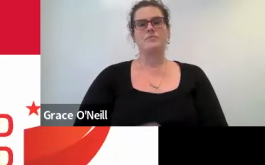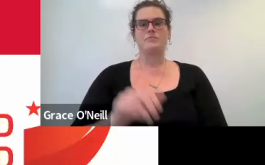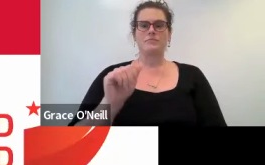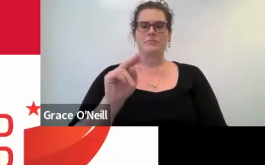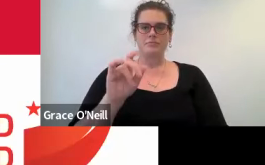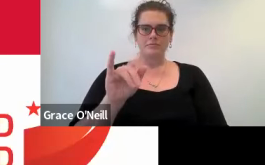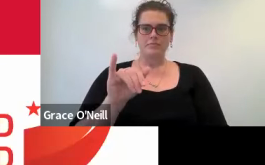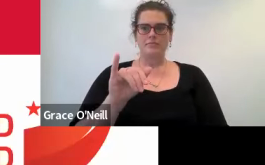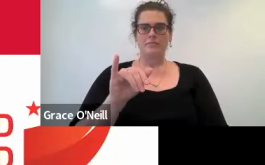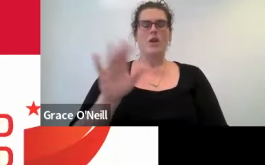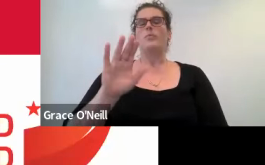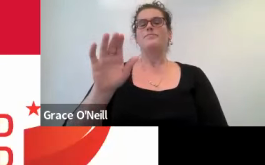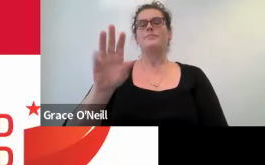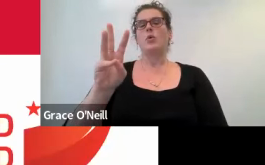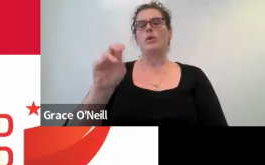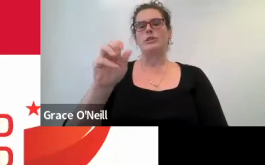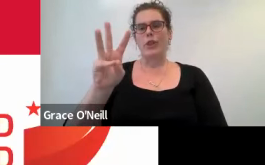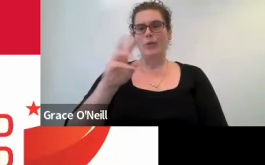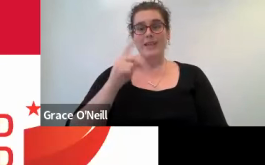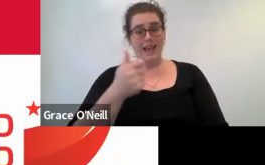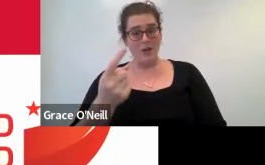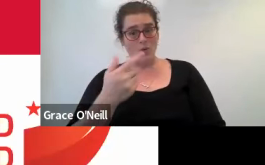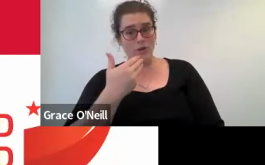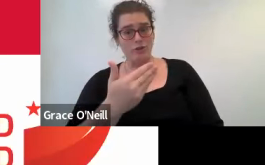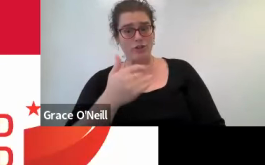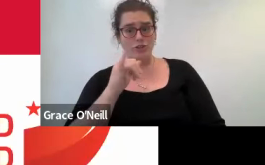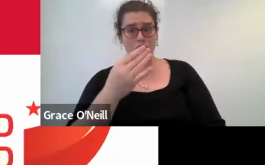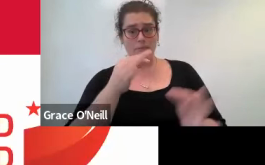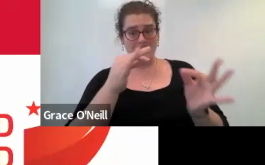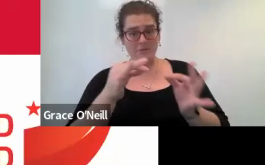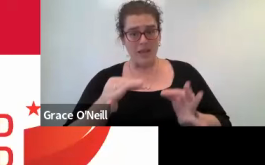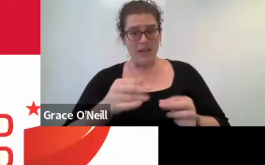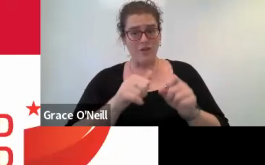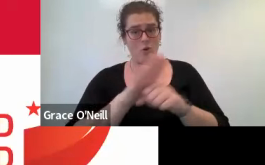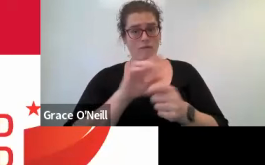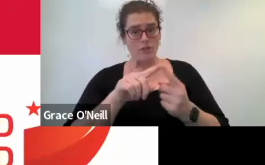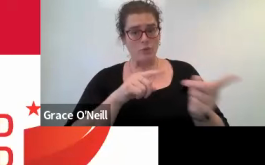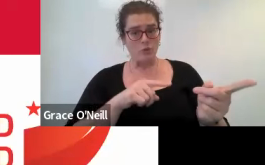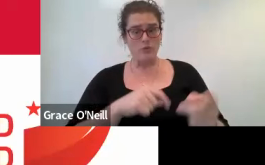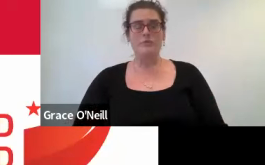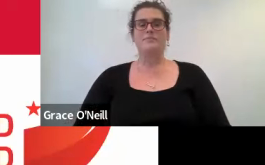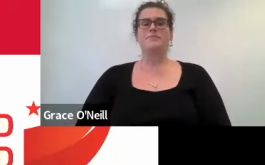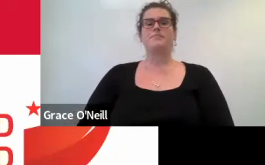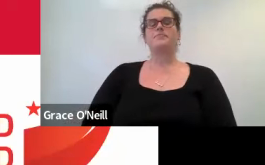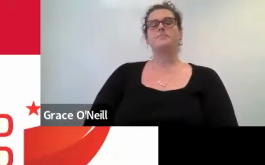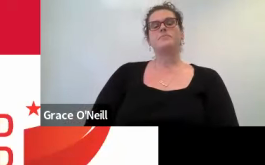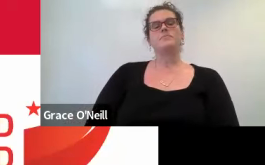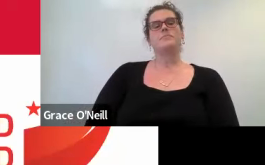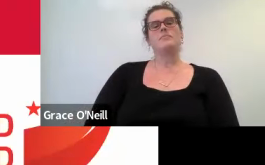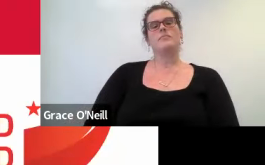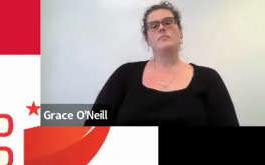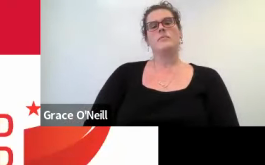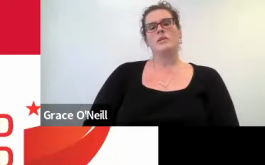you? When questioned whether or not anyone did a good job of explaining COVID-19 to participants,